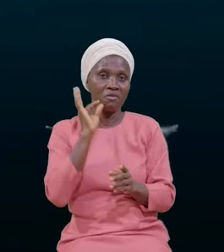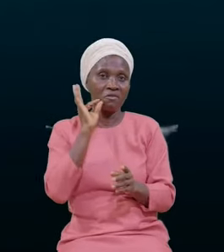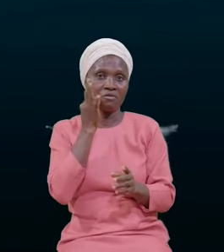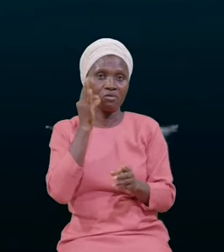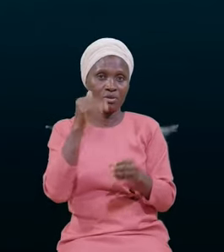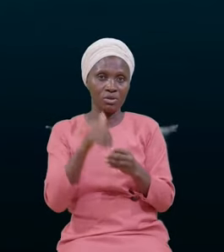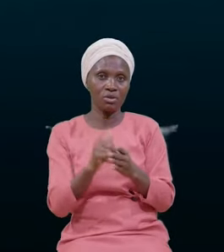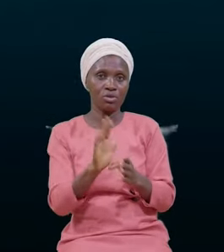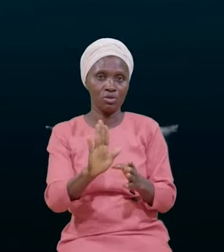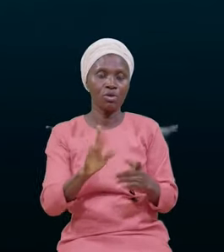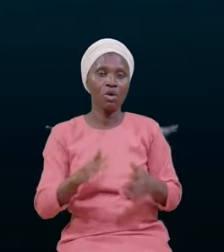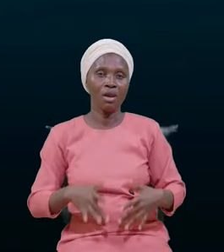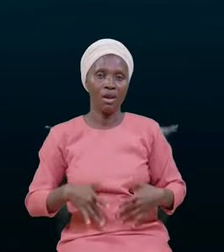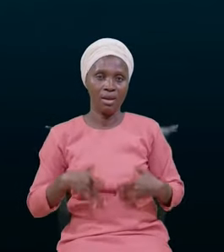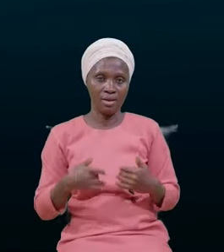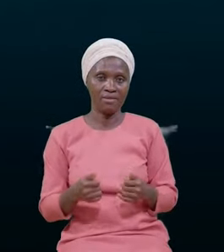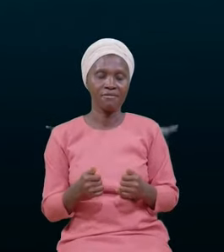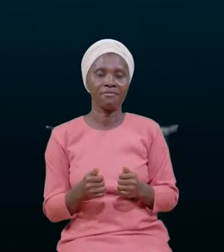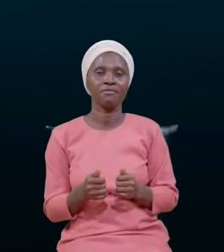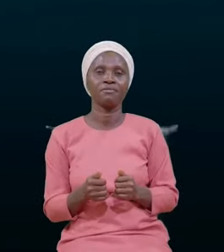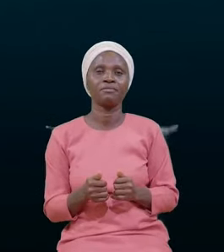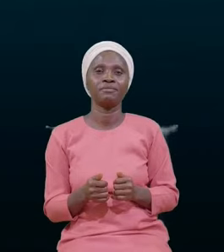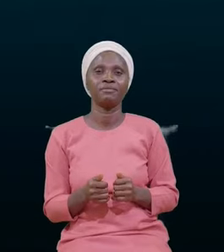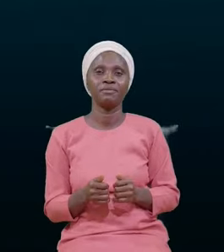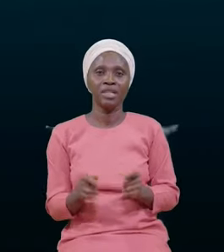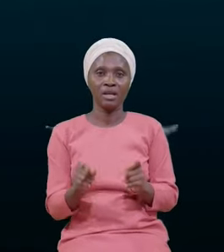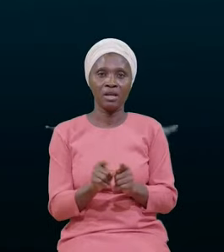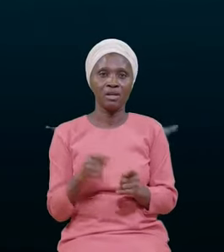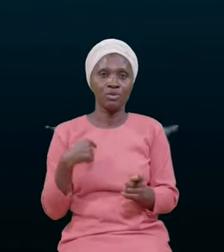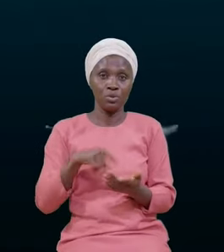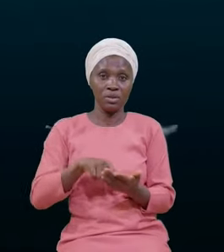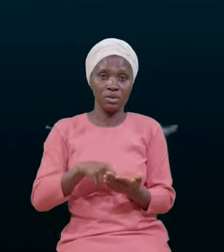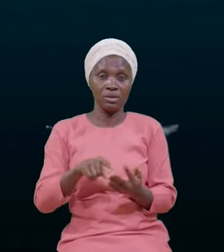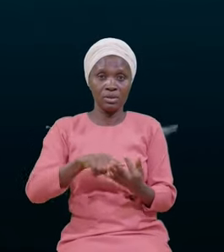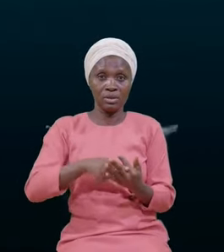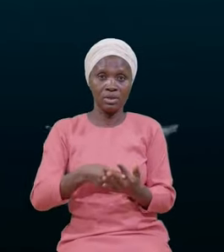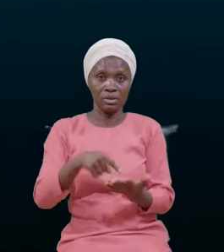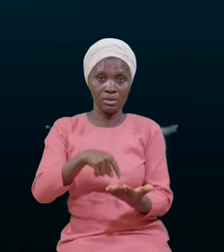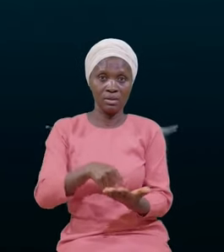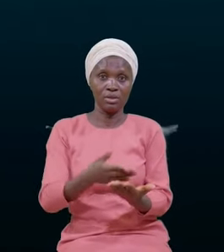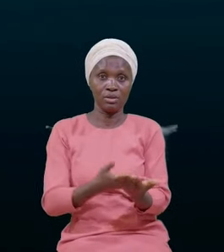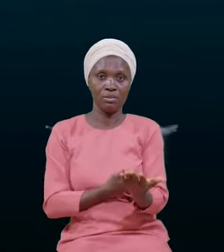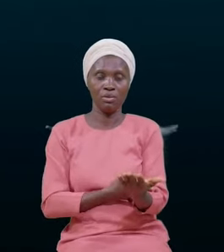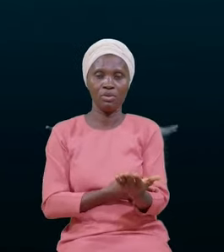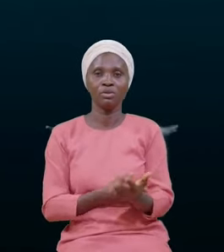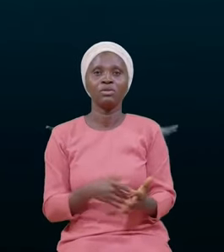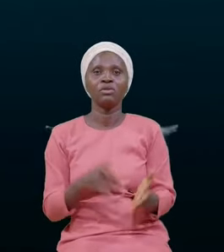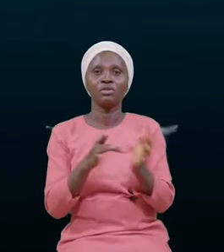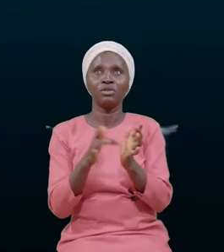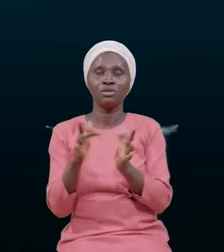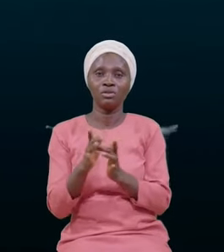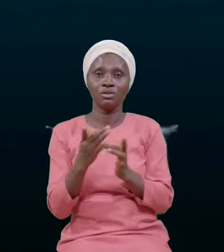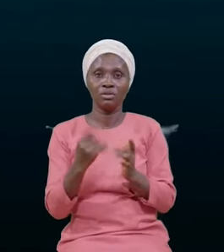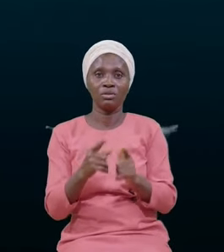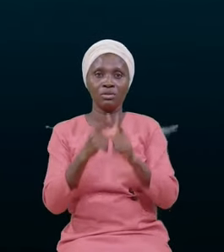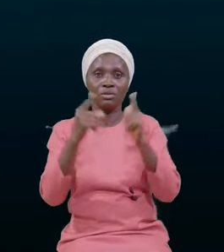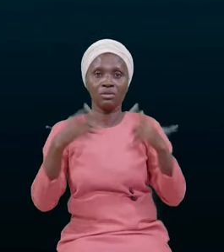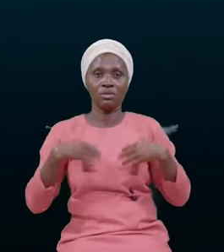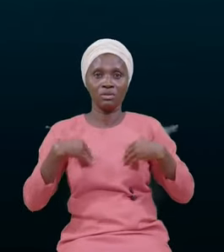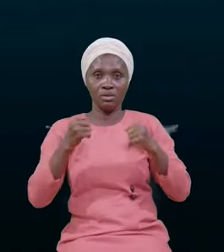morning with Jesus the great healer and the helper interceding for every